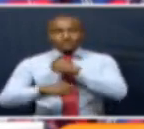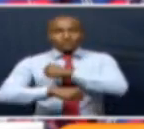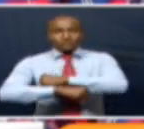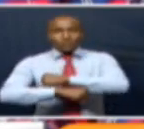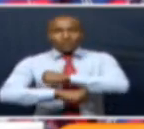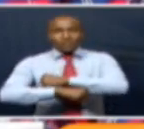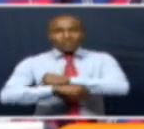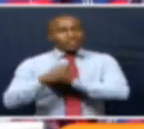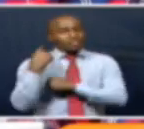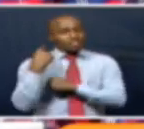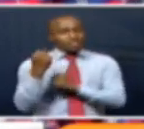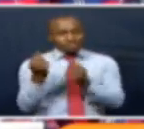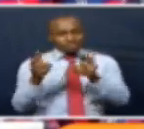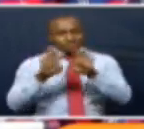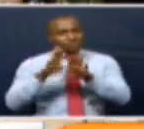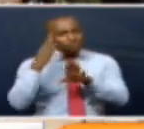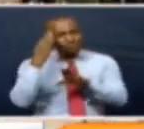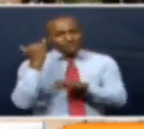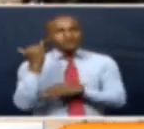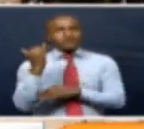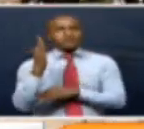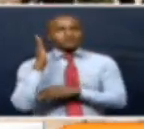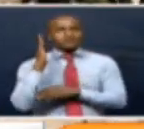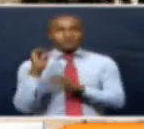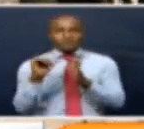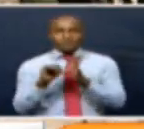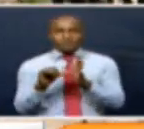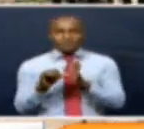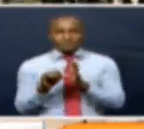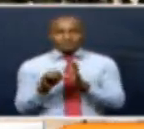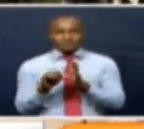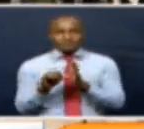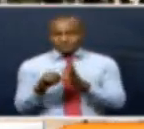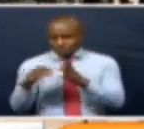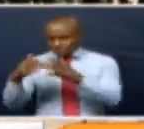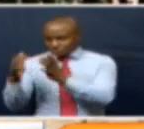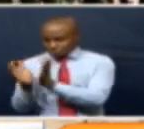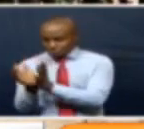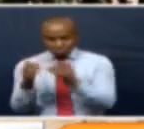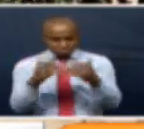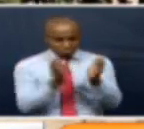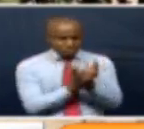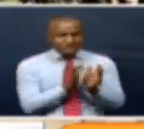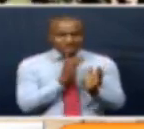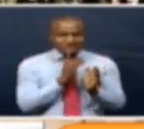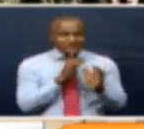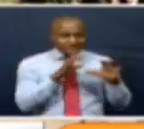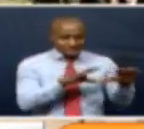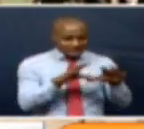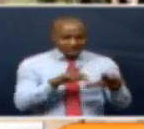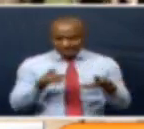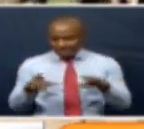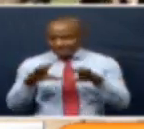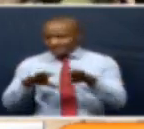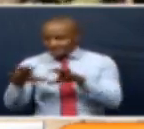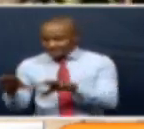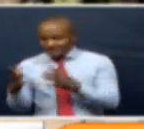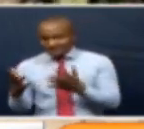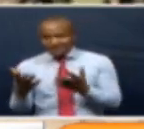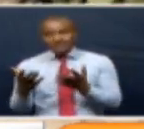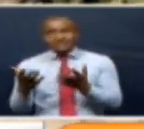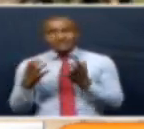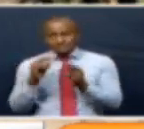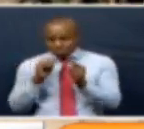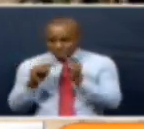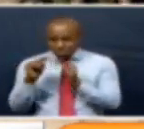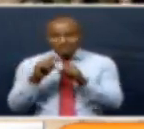in the area due to insecurity. With each community claiming to be the victim of the other and the negotiations far from